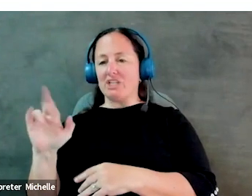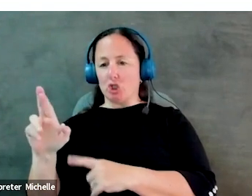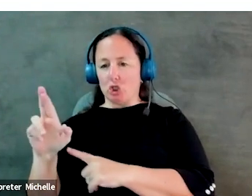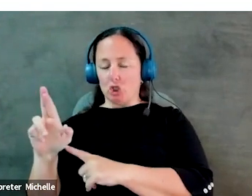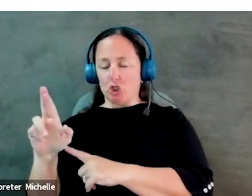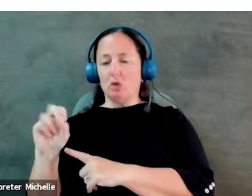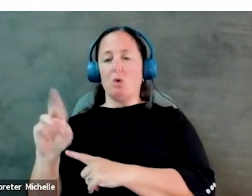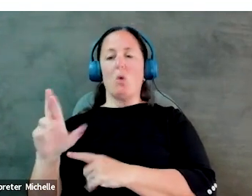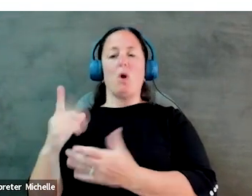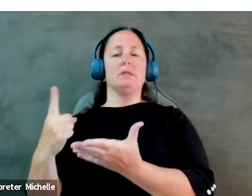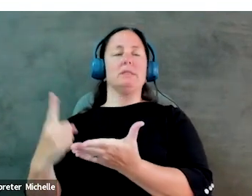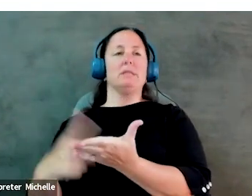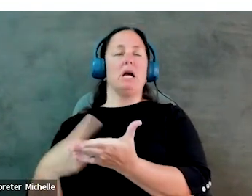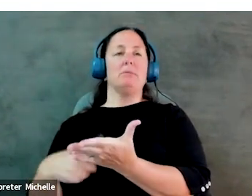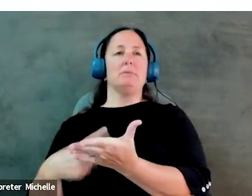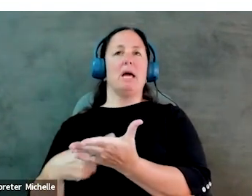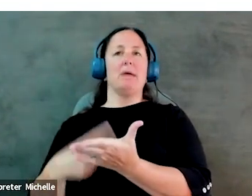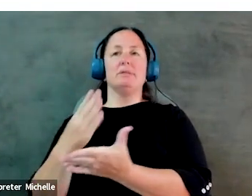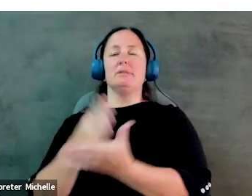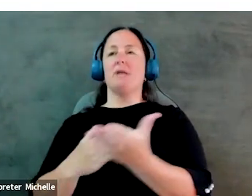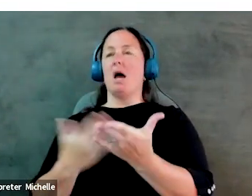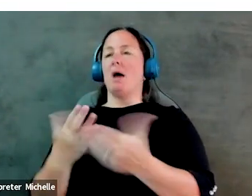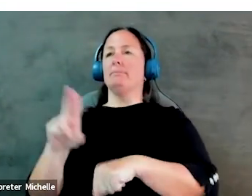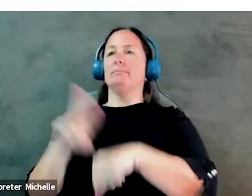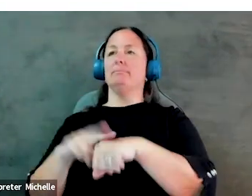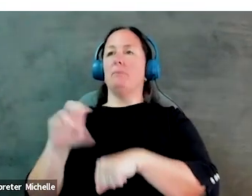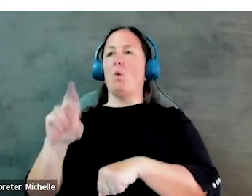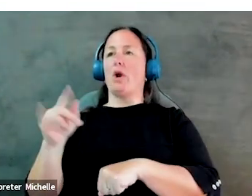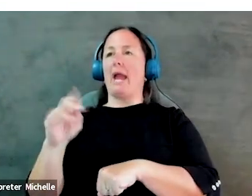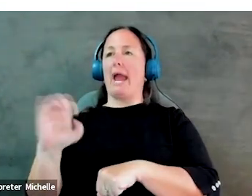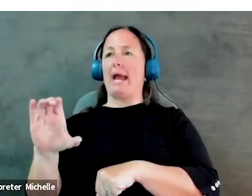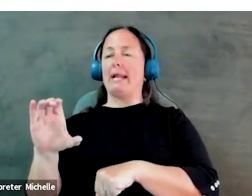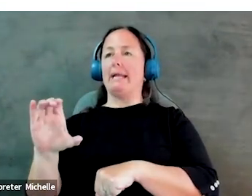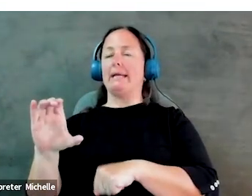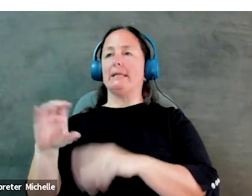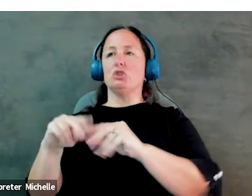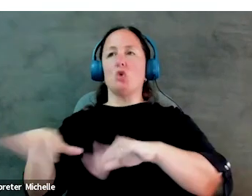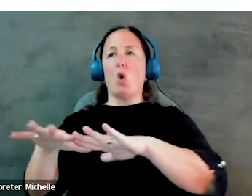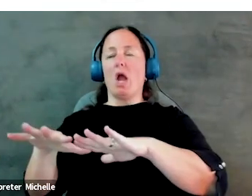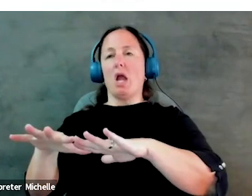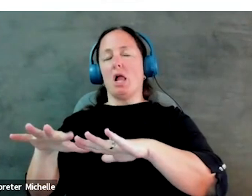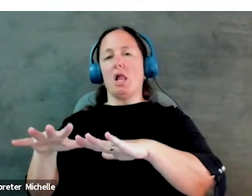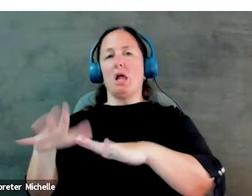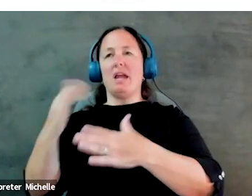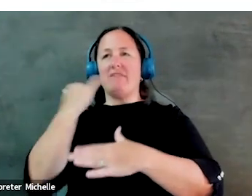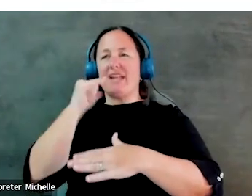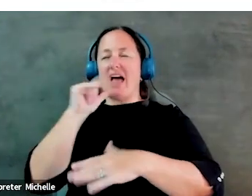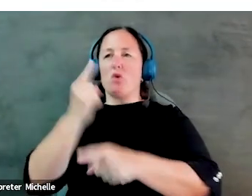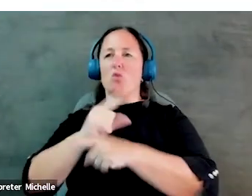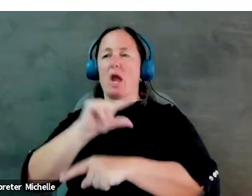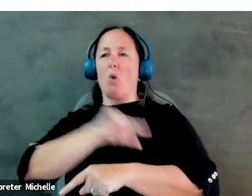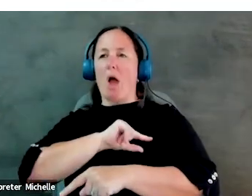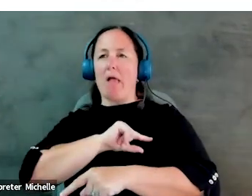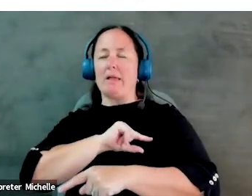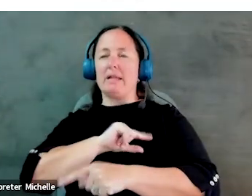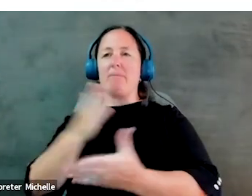or sometimes some organic soil amendments. If they don't have the right quality,